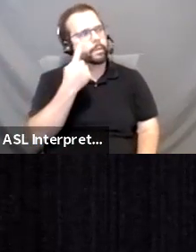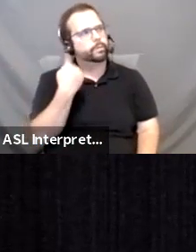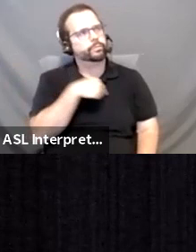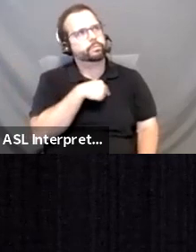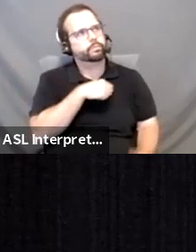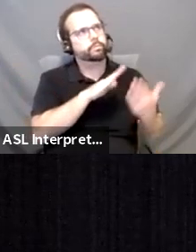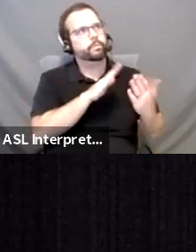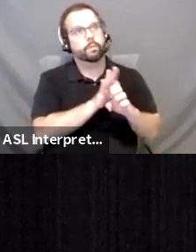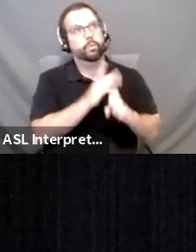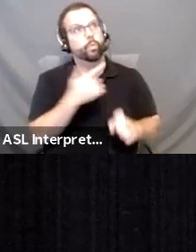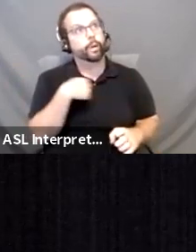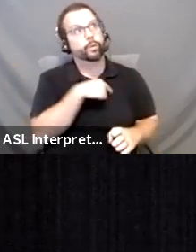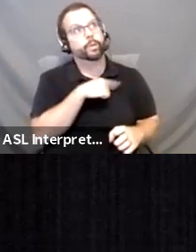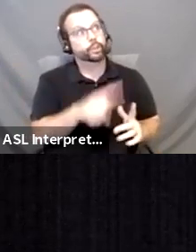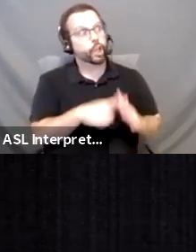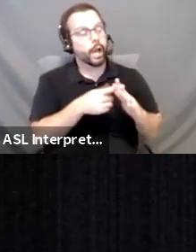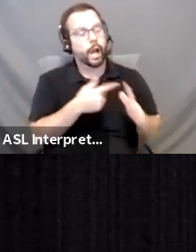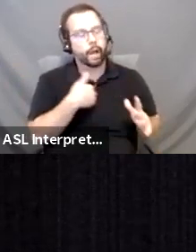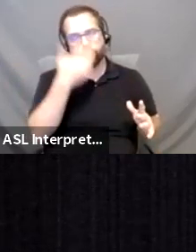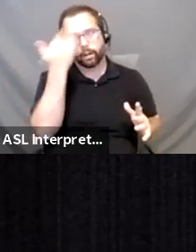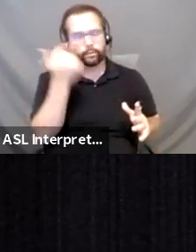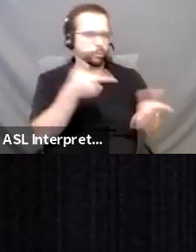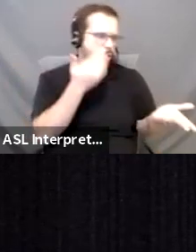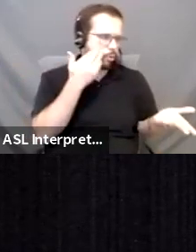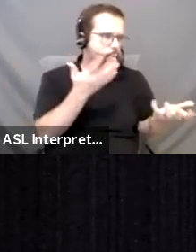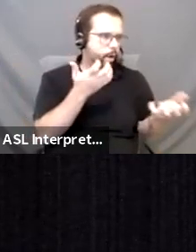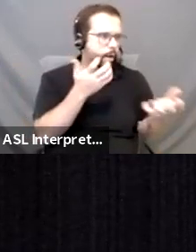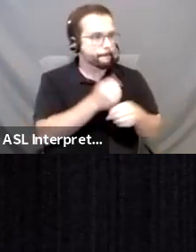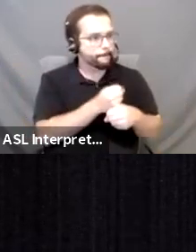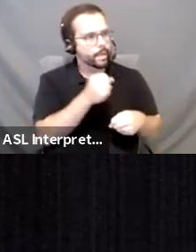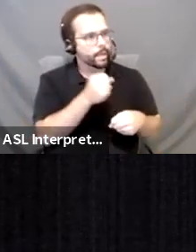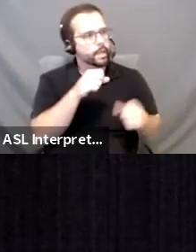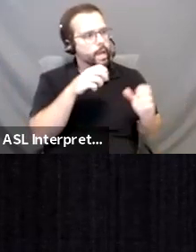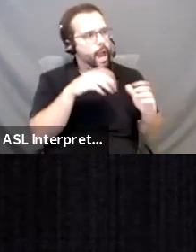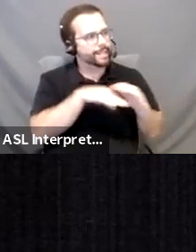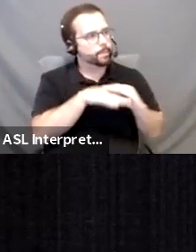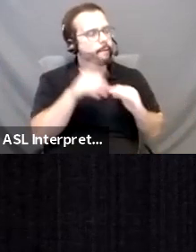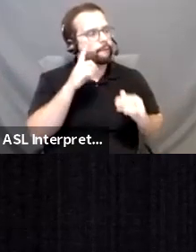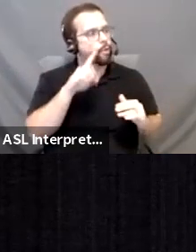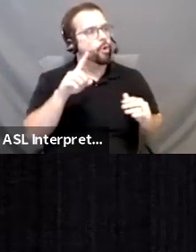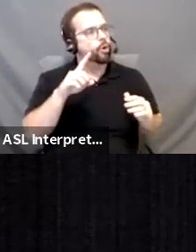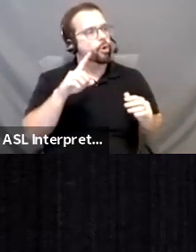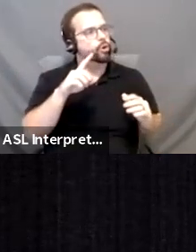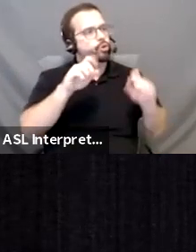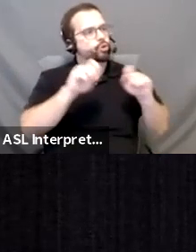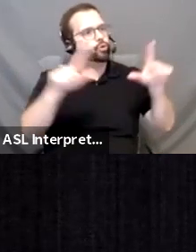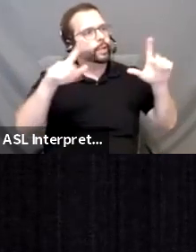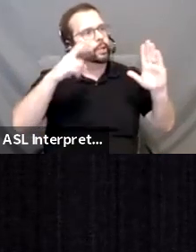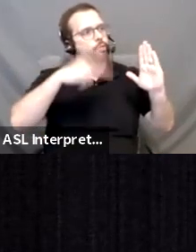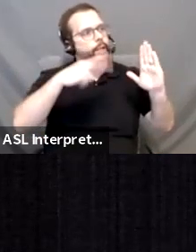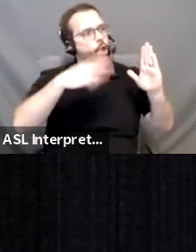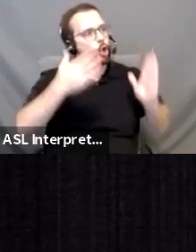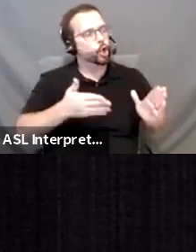had completely forgotten, you know, you want to make it accessible to screen readers. You want to make it, you know, accessible to people